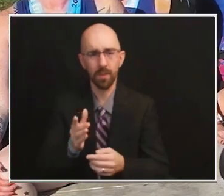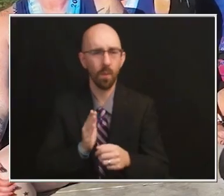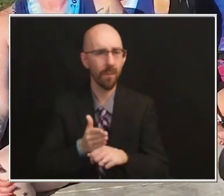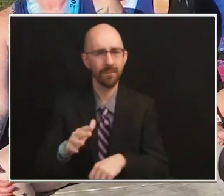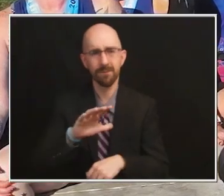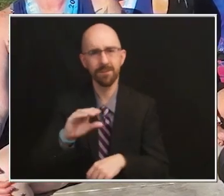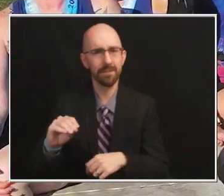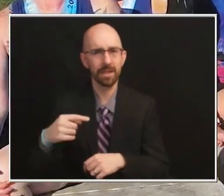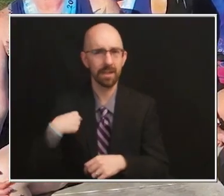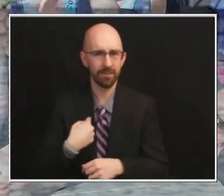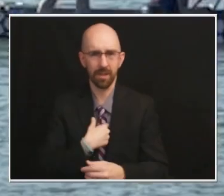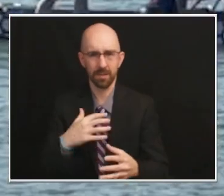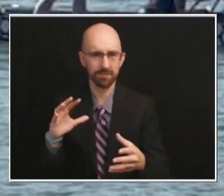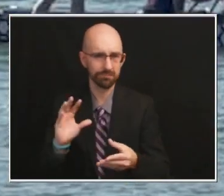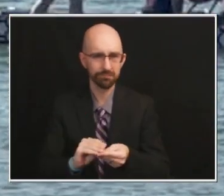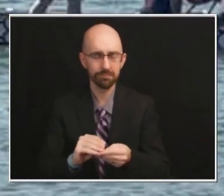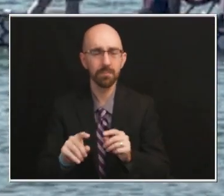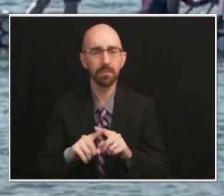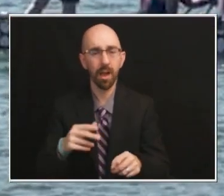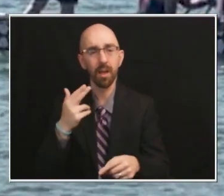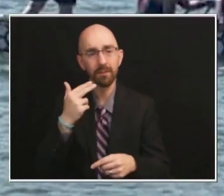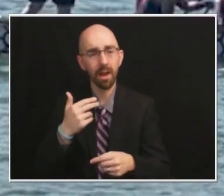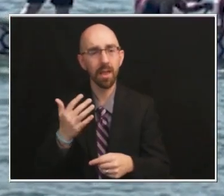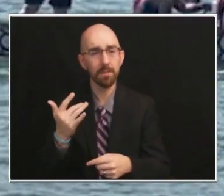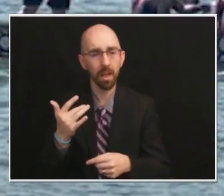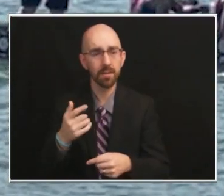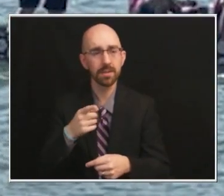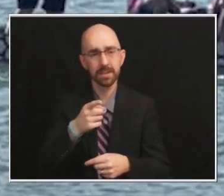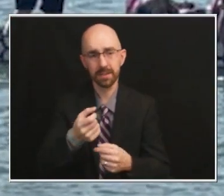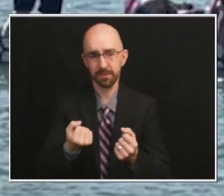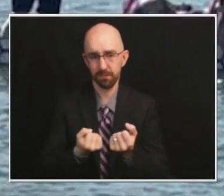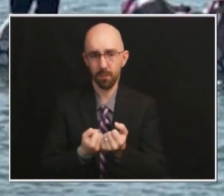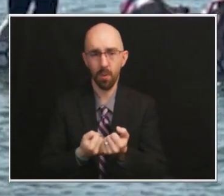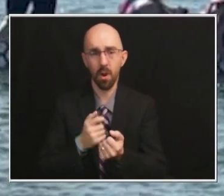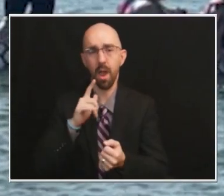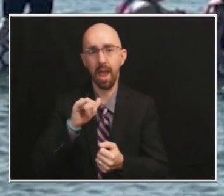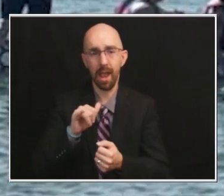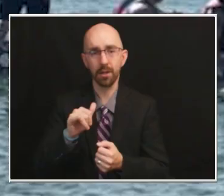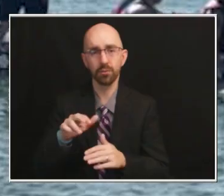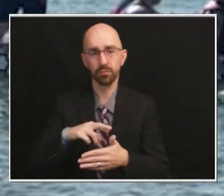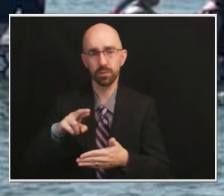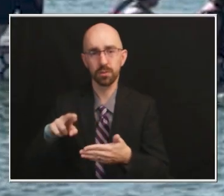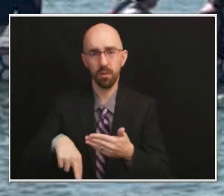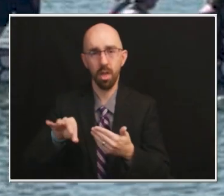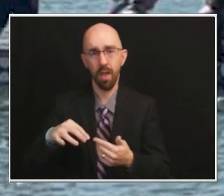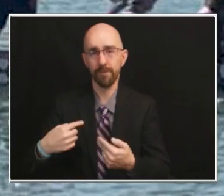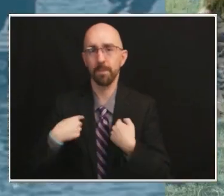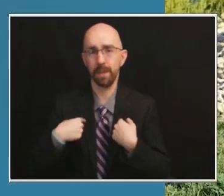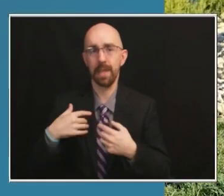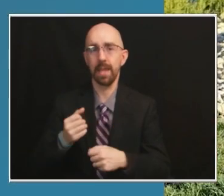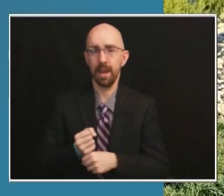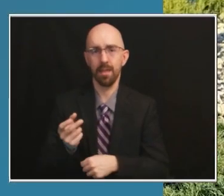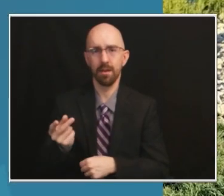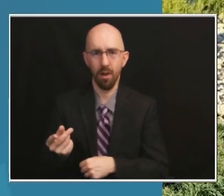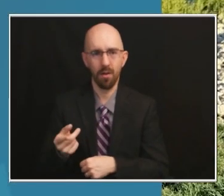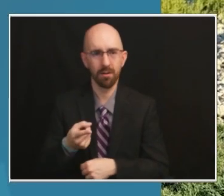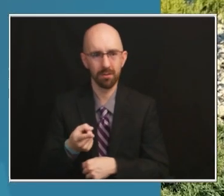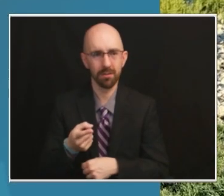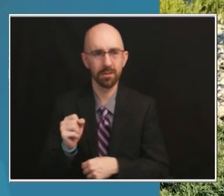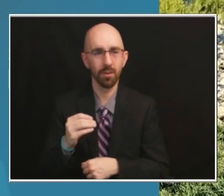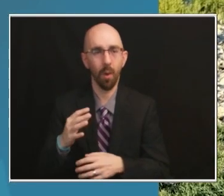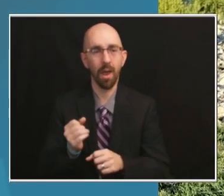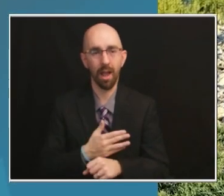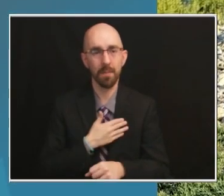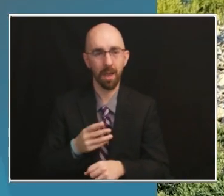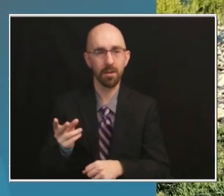But it's funny because that support actually was a result of me getting my dog. So I got my